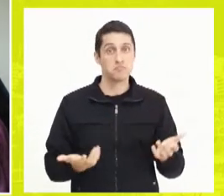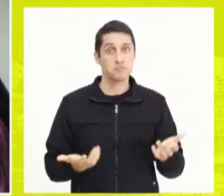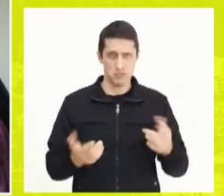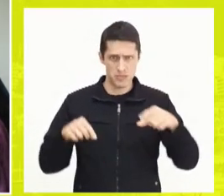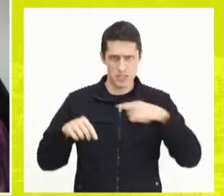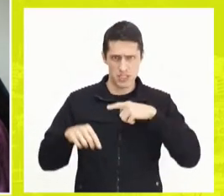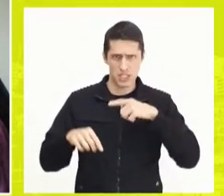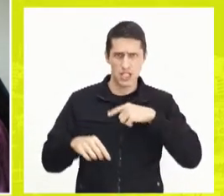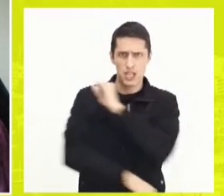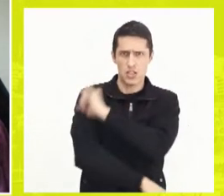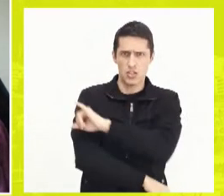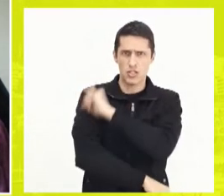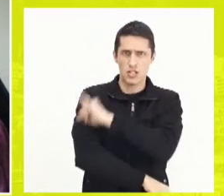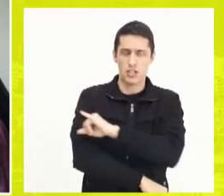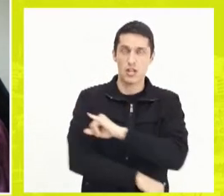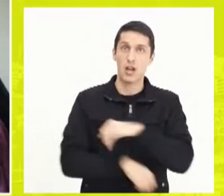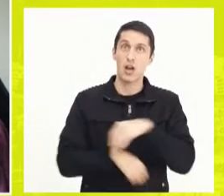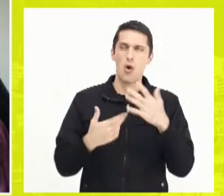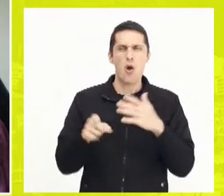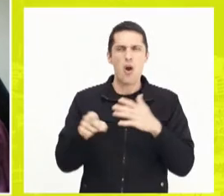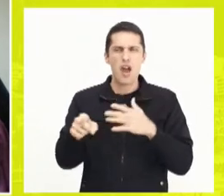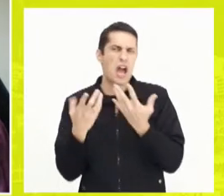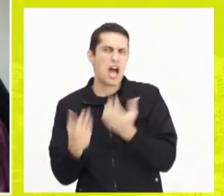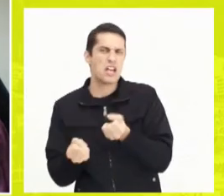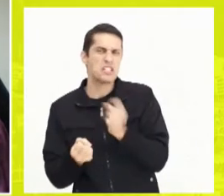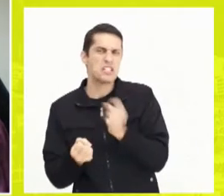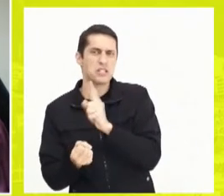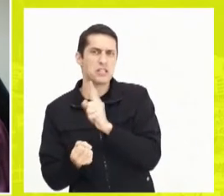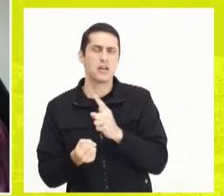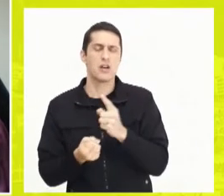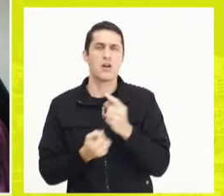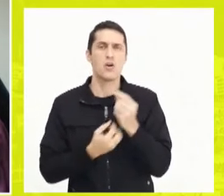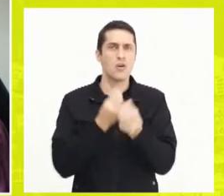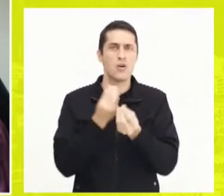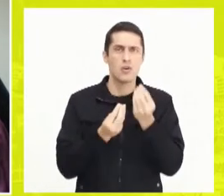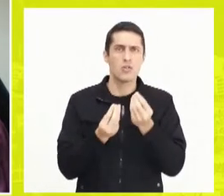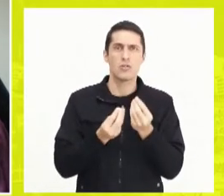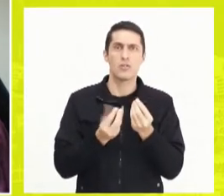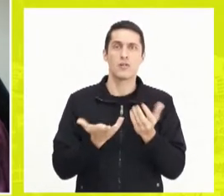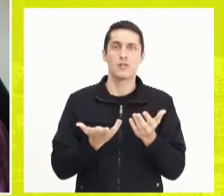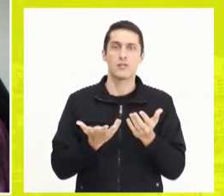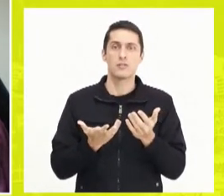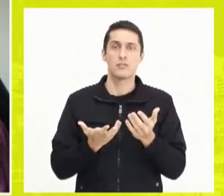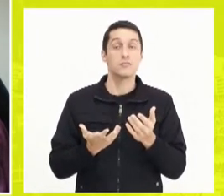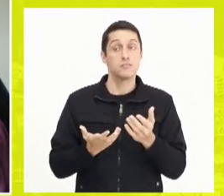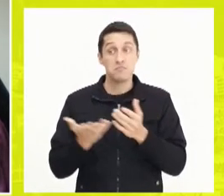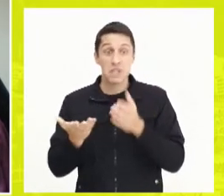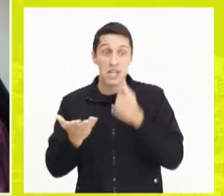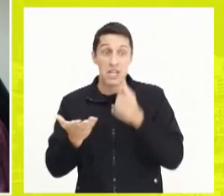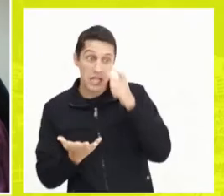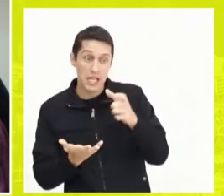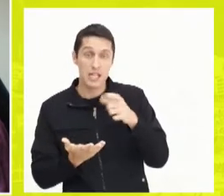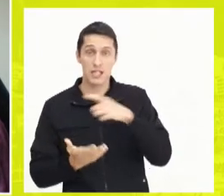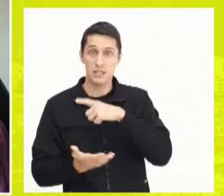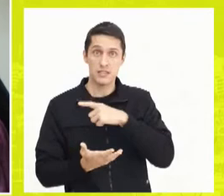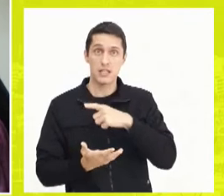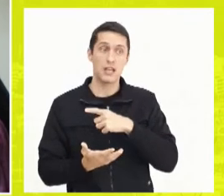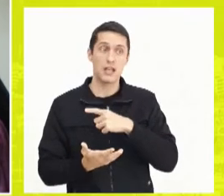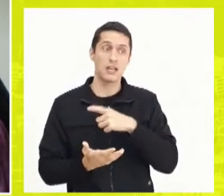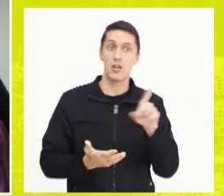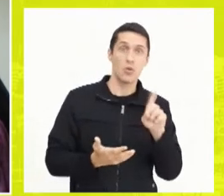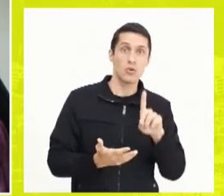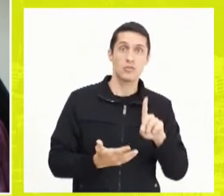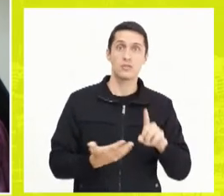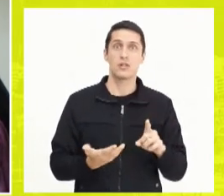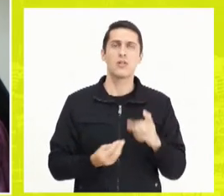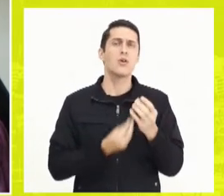literacy of course not absolutely not totally but are they still resistant or are they interested in